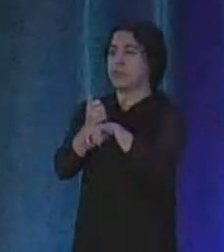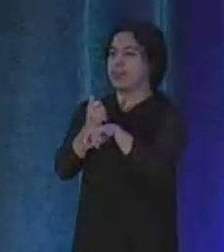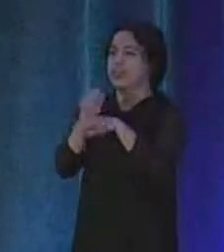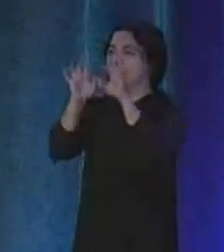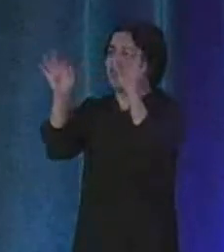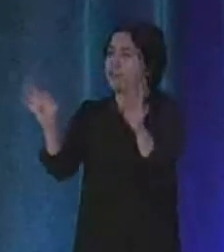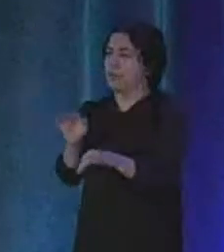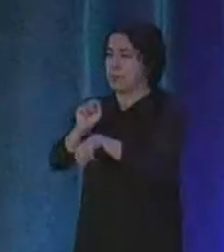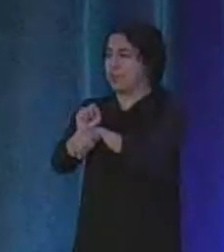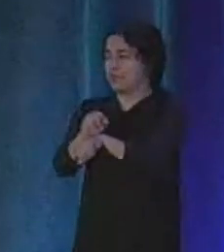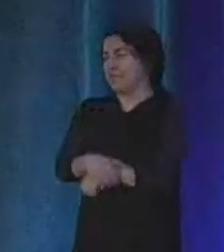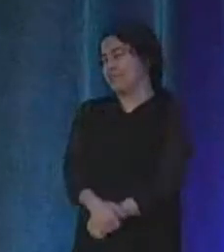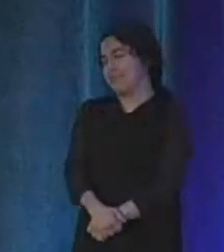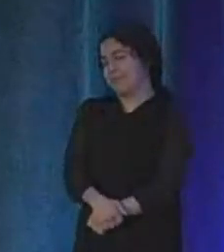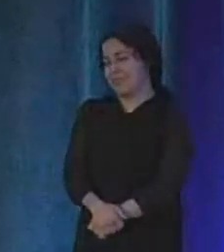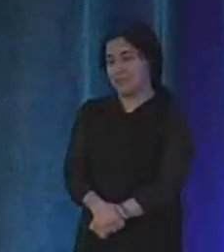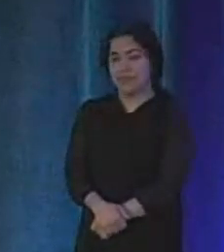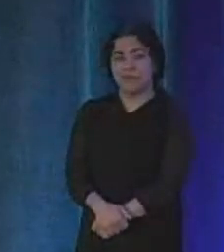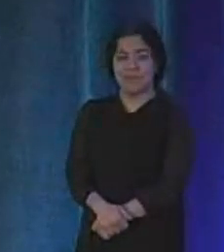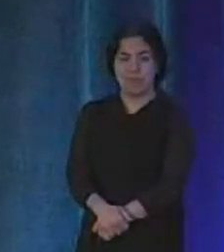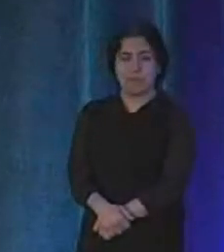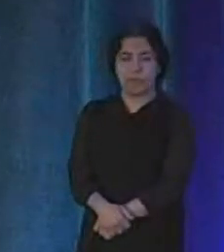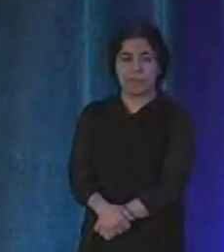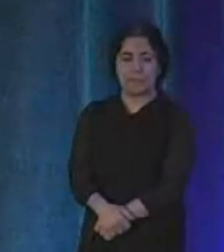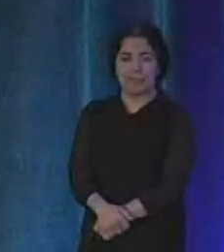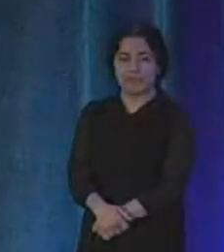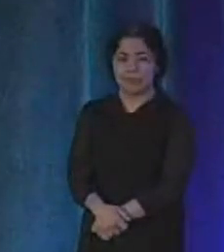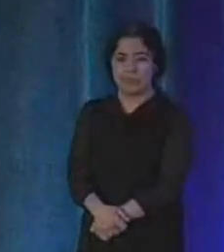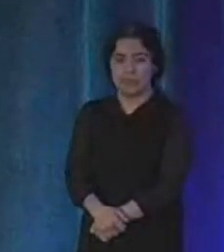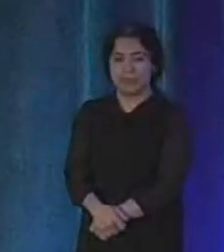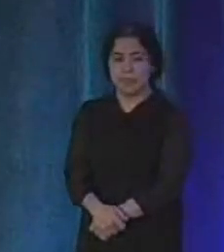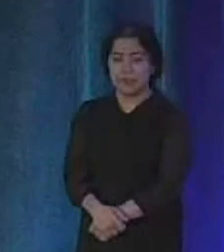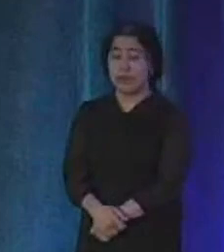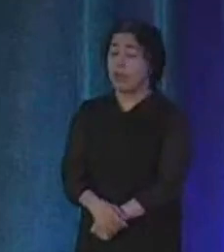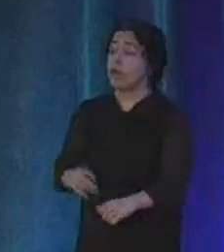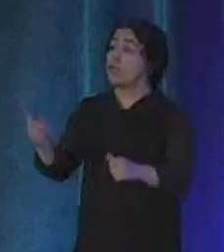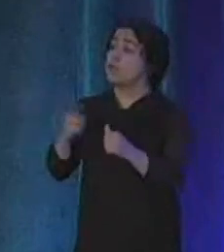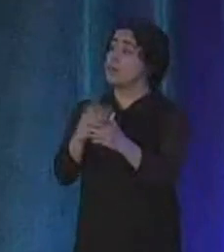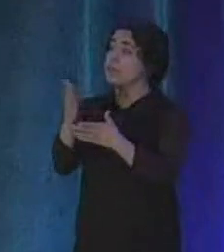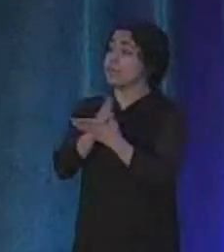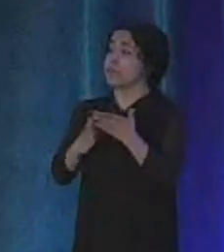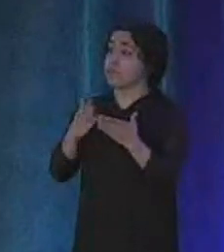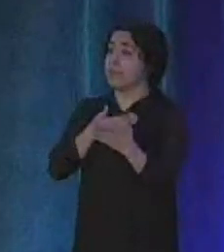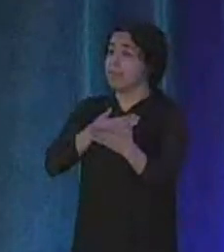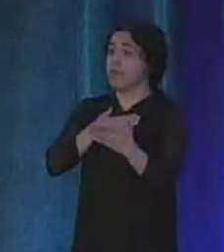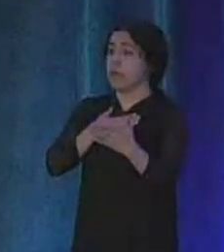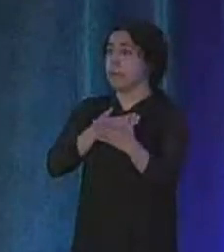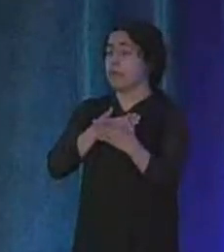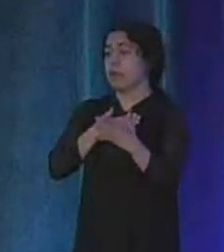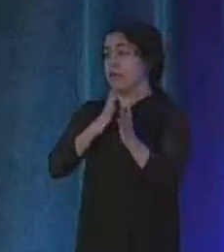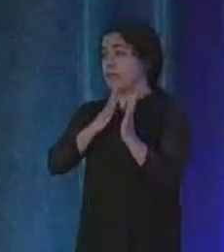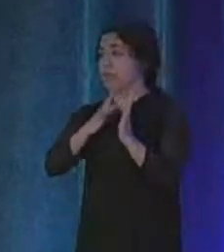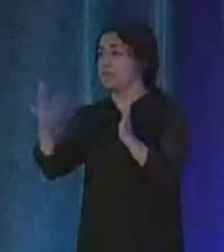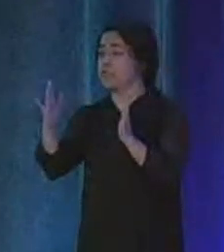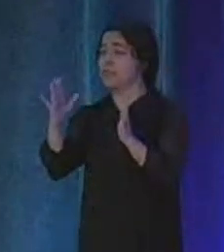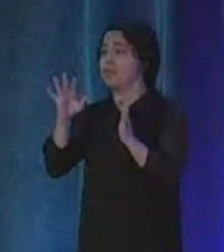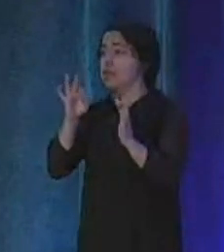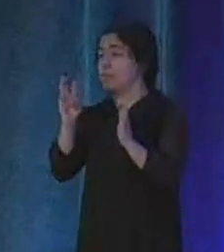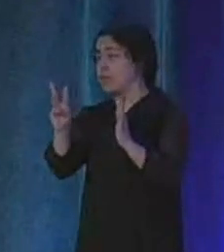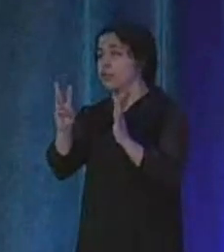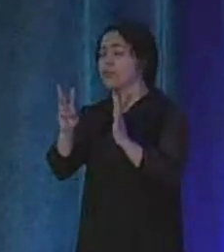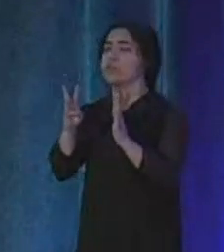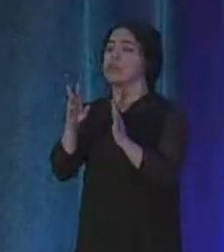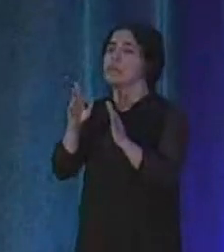So the primitives, the first part of my framework is that it's customizable. I'm going to offer up some primitives and